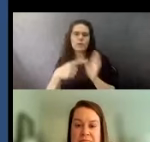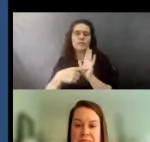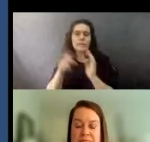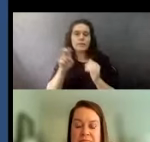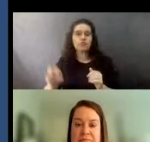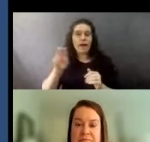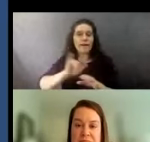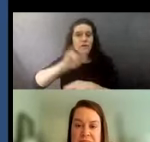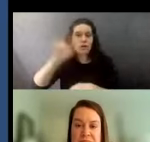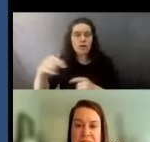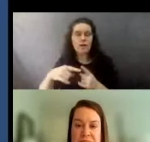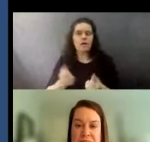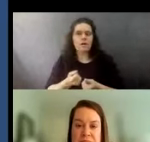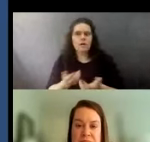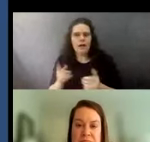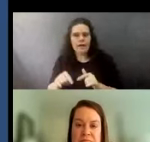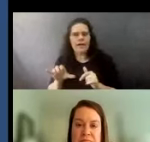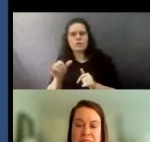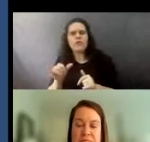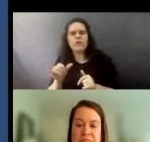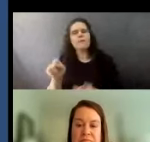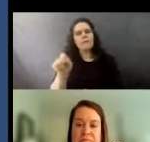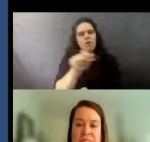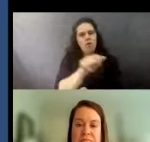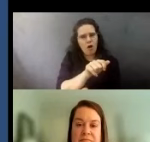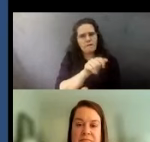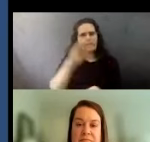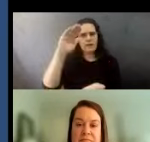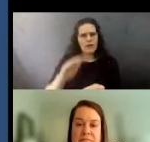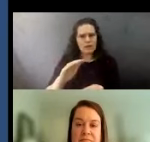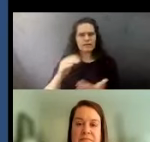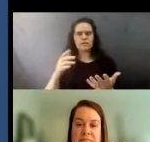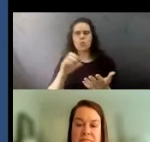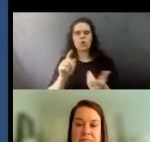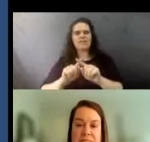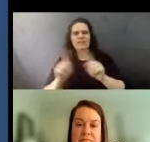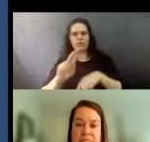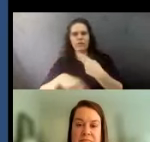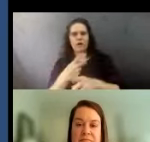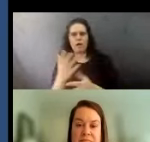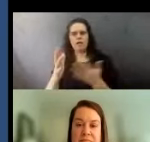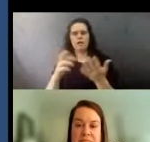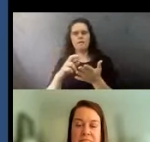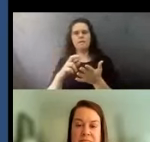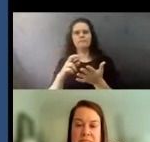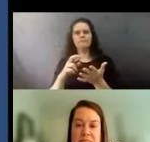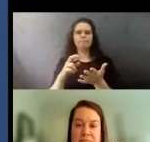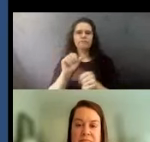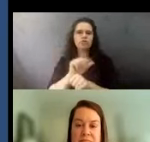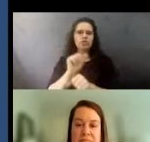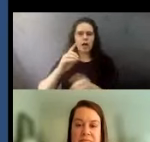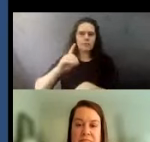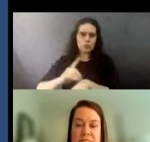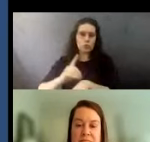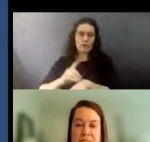particularly exhausting. That again, the courts have been mixed, and we're going to need to be prepared to fight and to